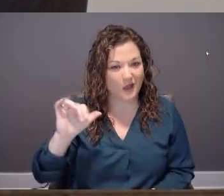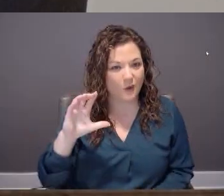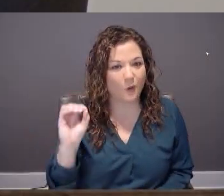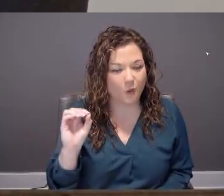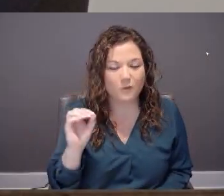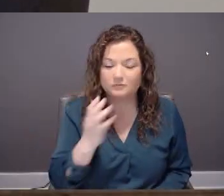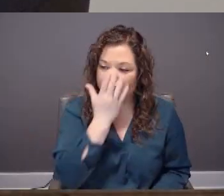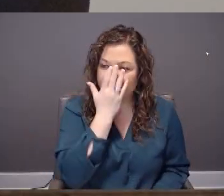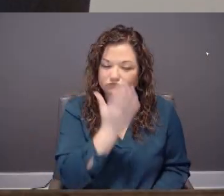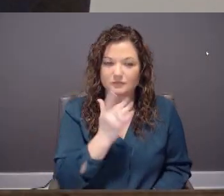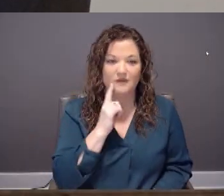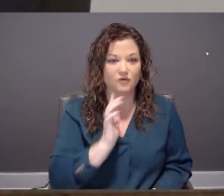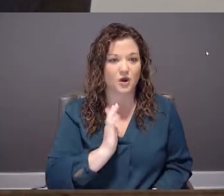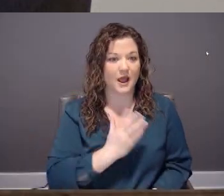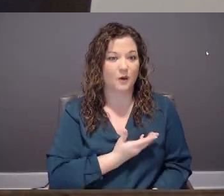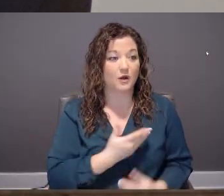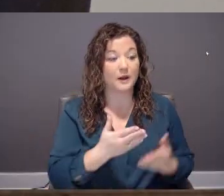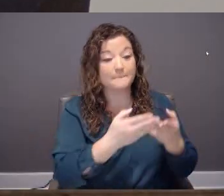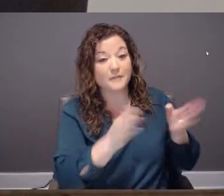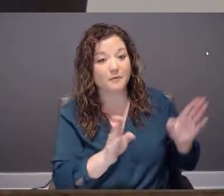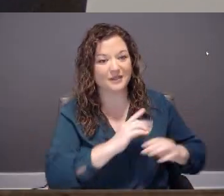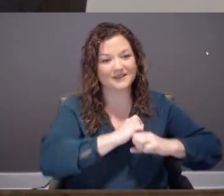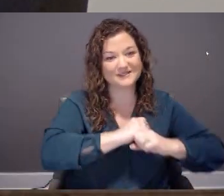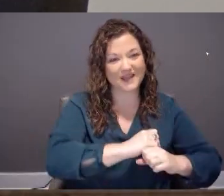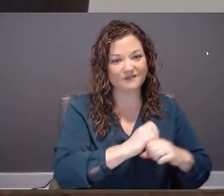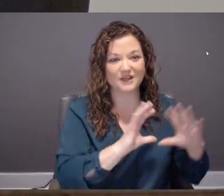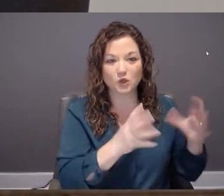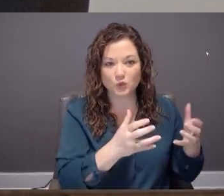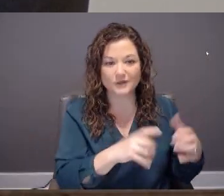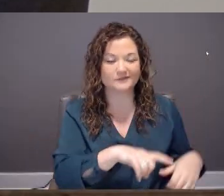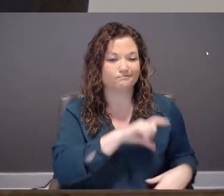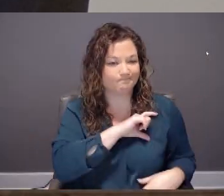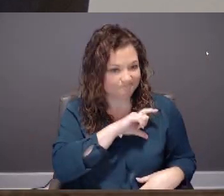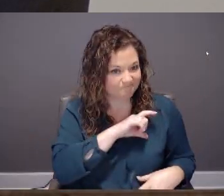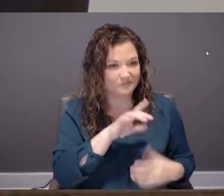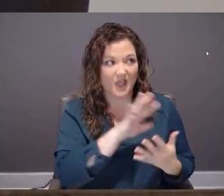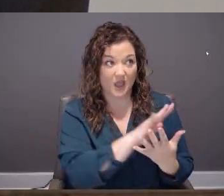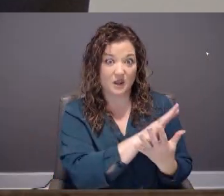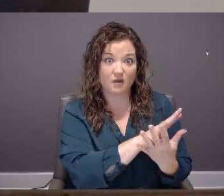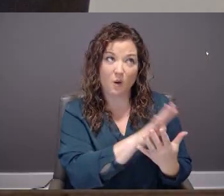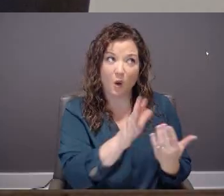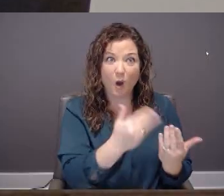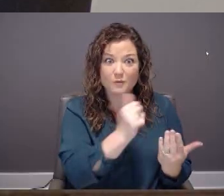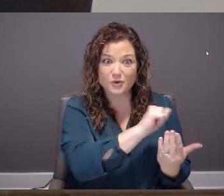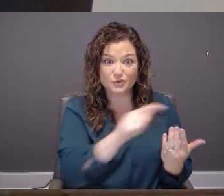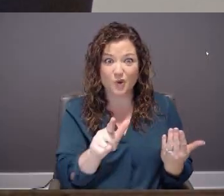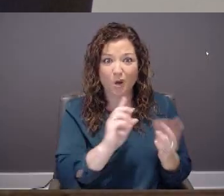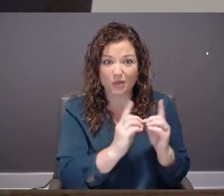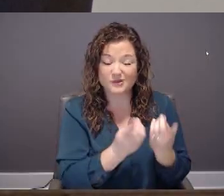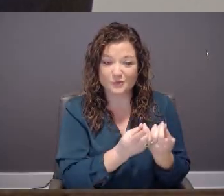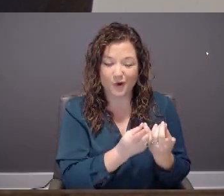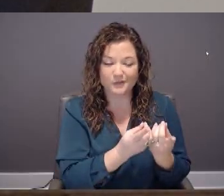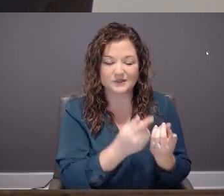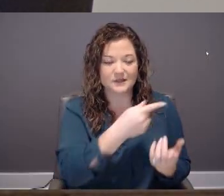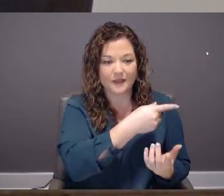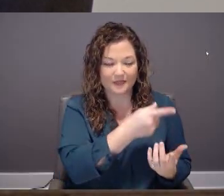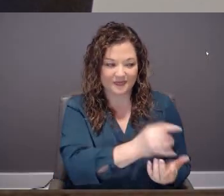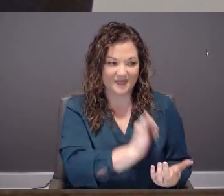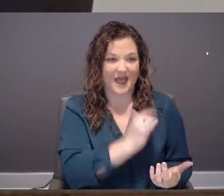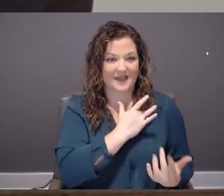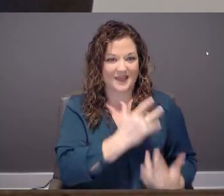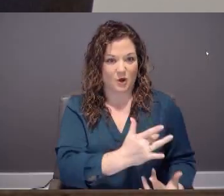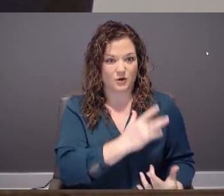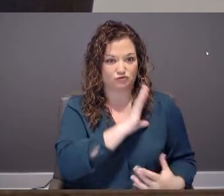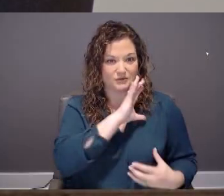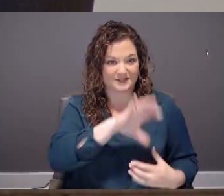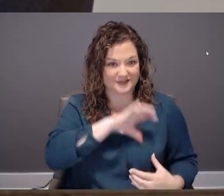safety units, in pretty much every other department as well, that bring those characteristics that they learned